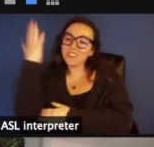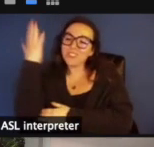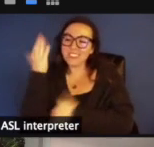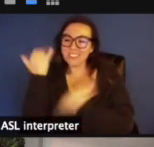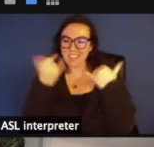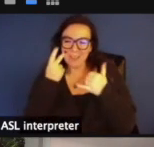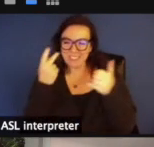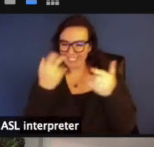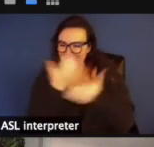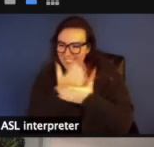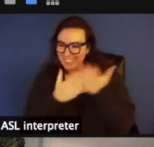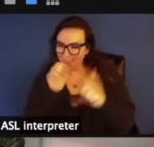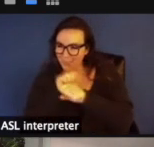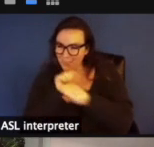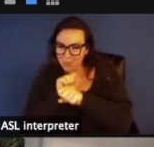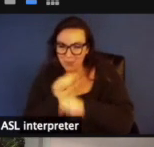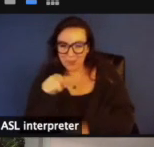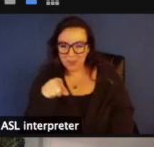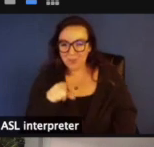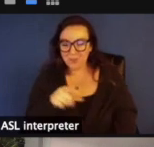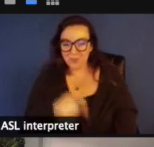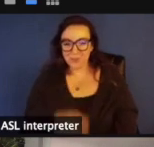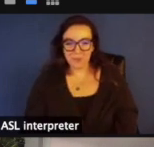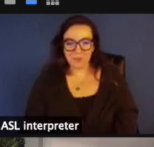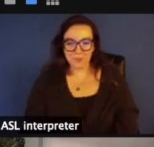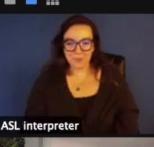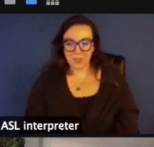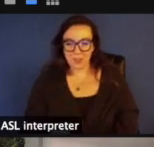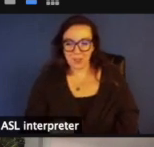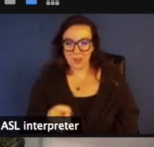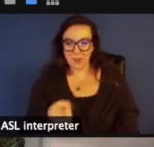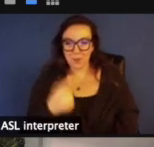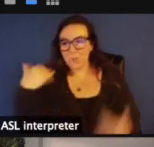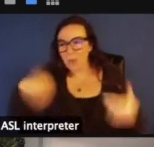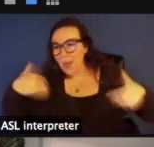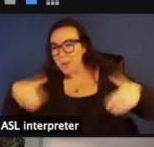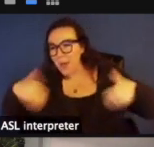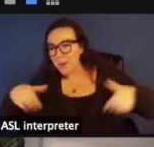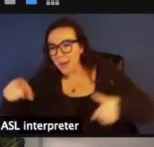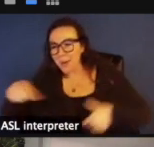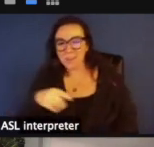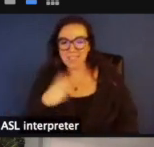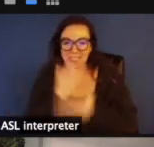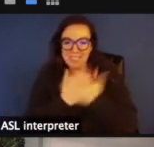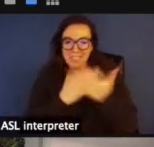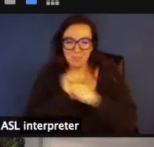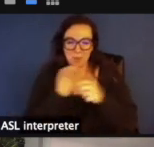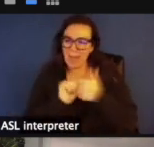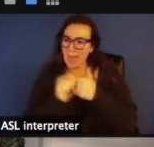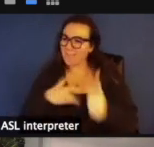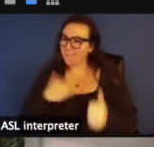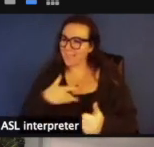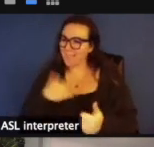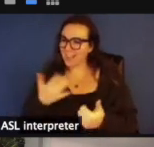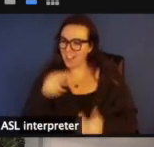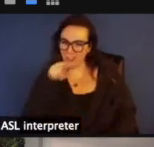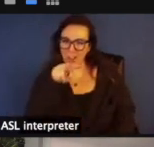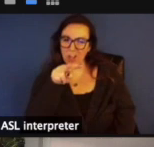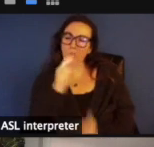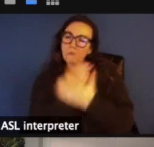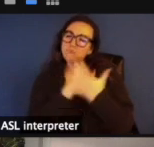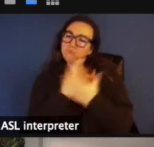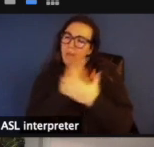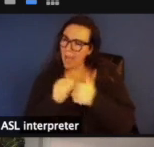things. Okay, so this is one of his works. How does this make you feel looking at this piece?